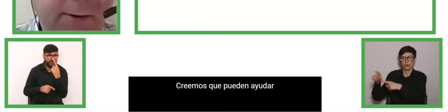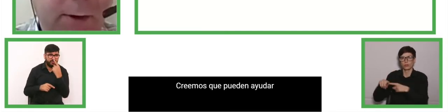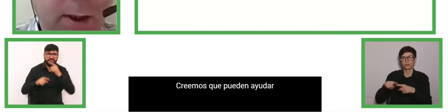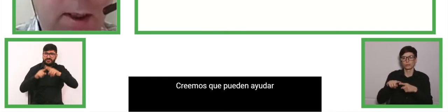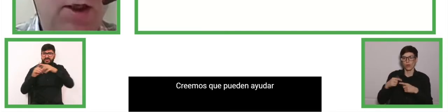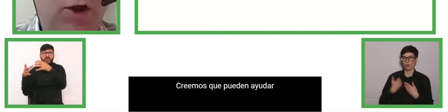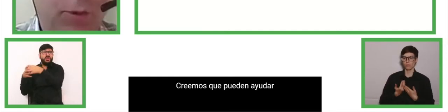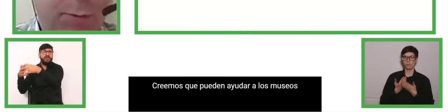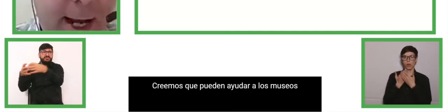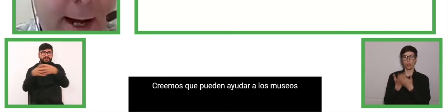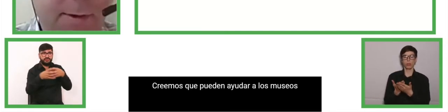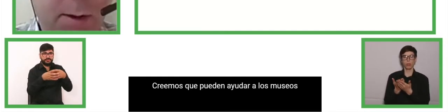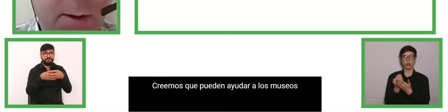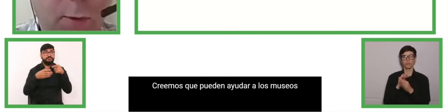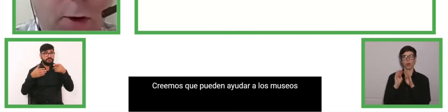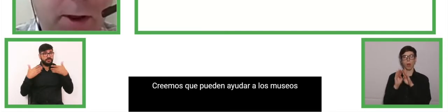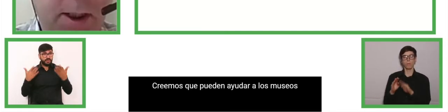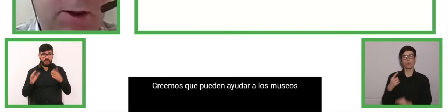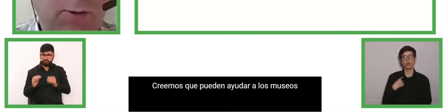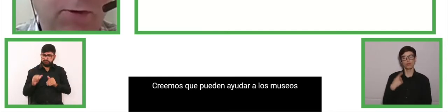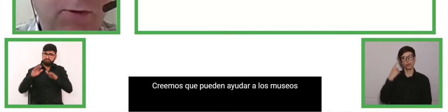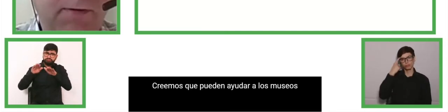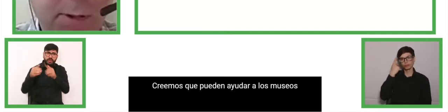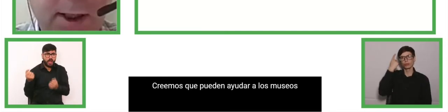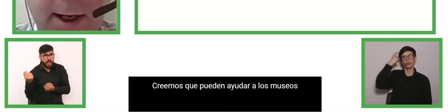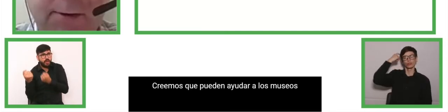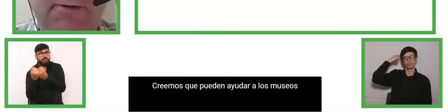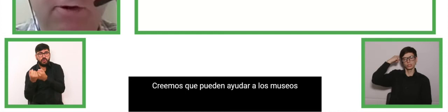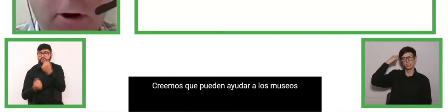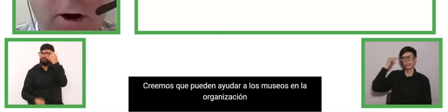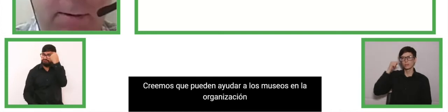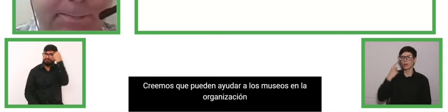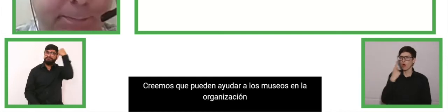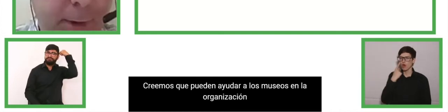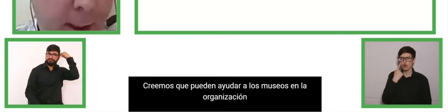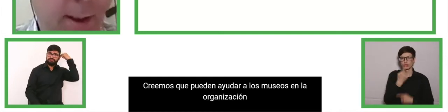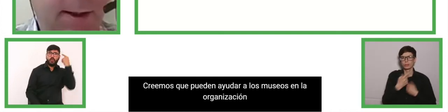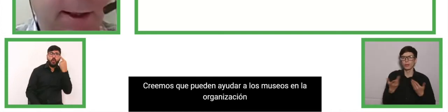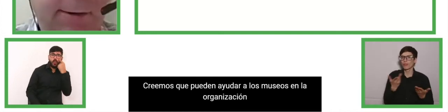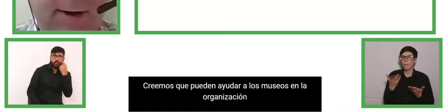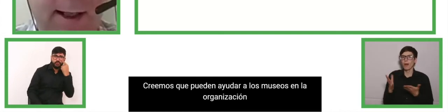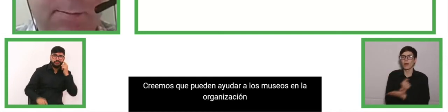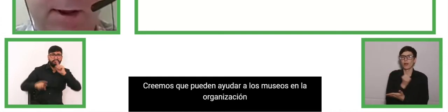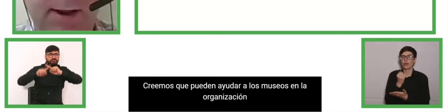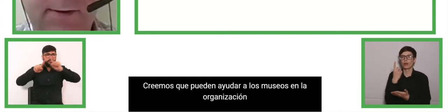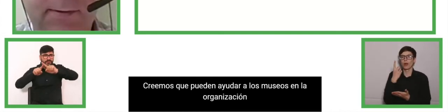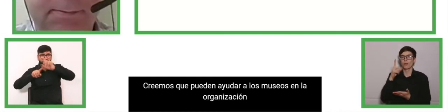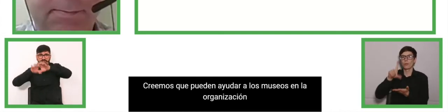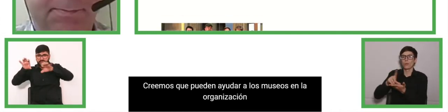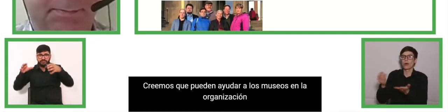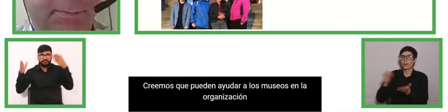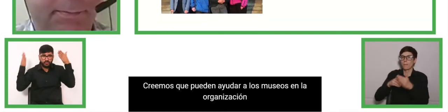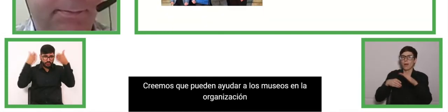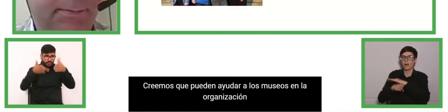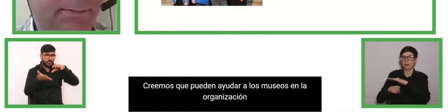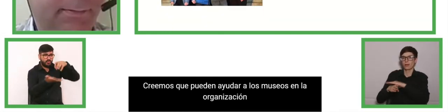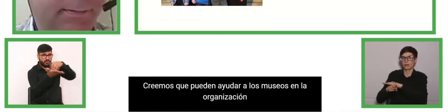awareness to become a more inclusive place for all. Next slide, please.